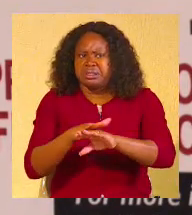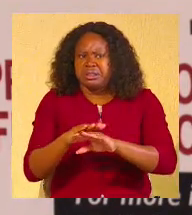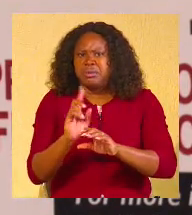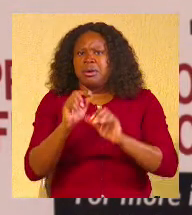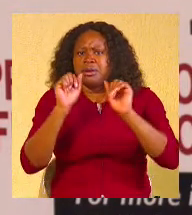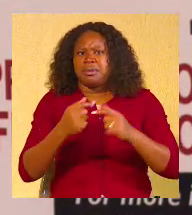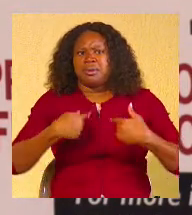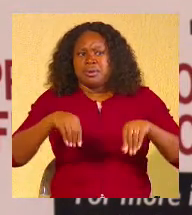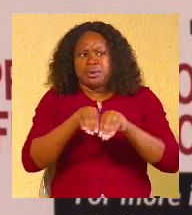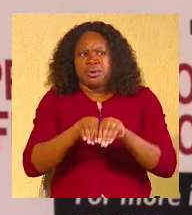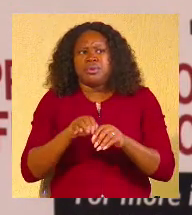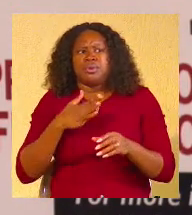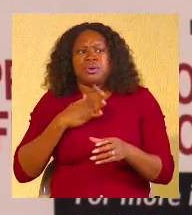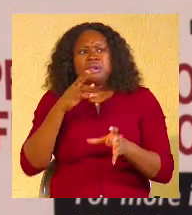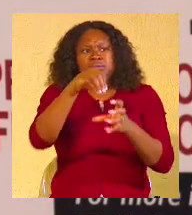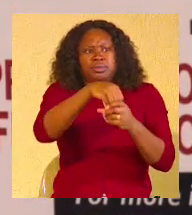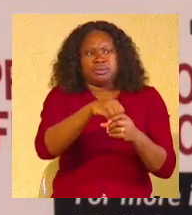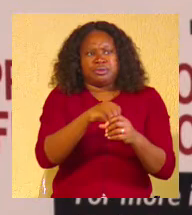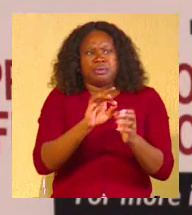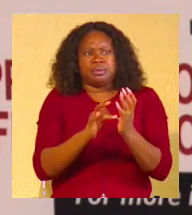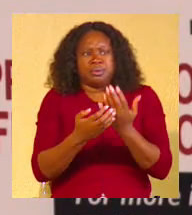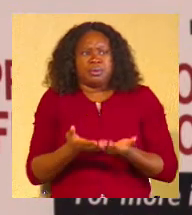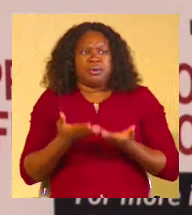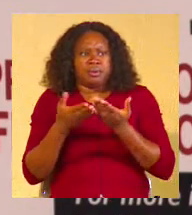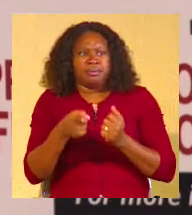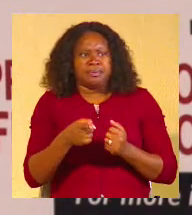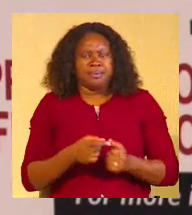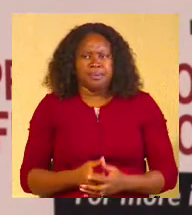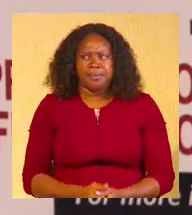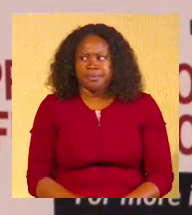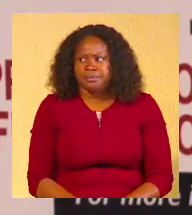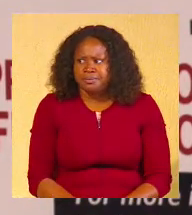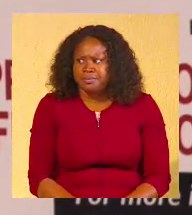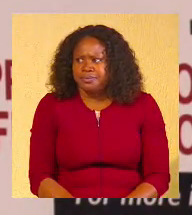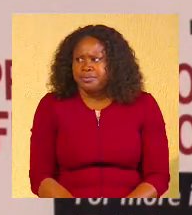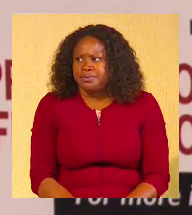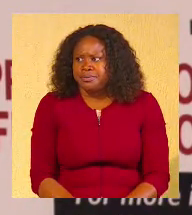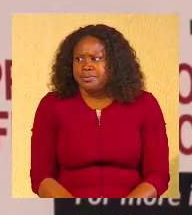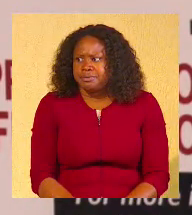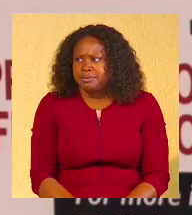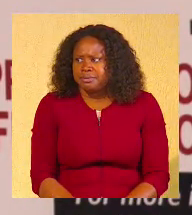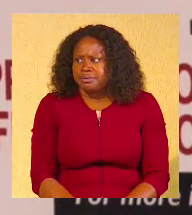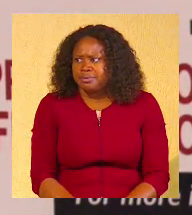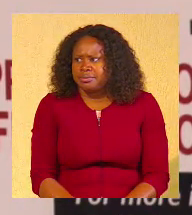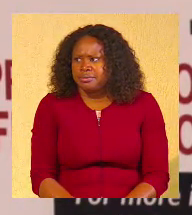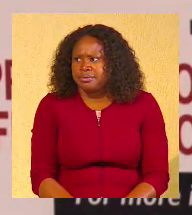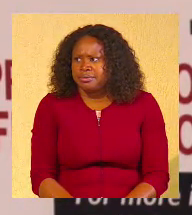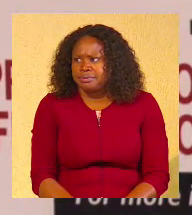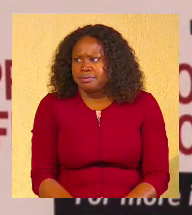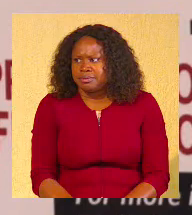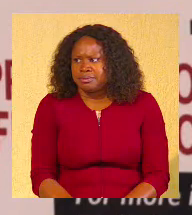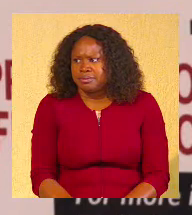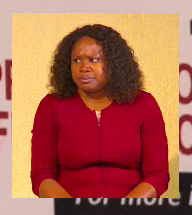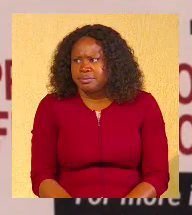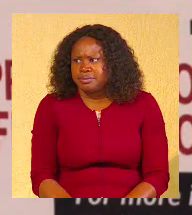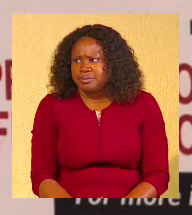do to be part of this helping system? Marvin, am I getting your question correct that you're asking how can young